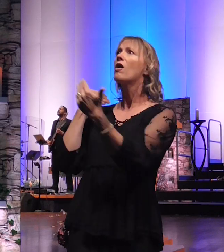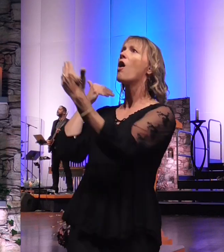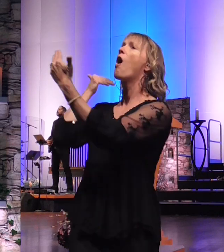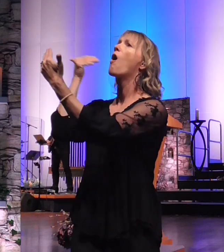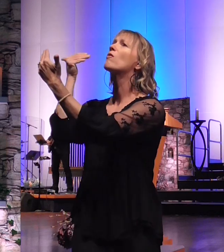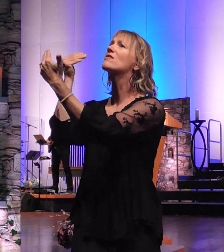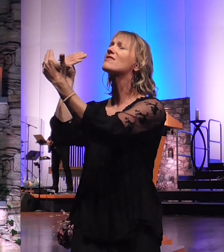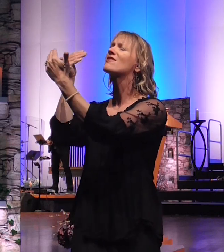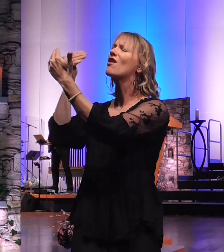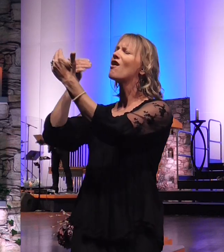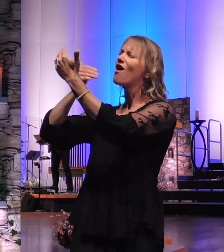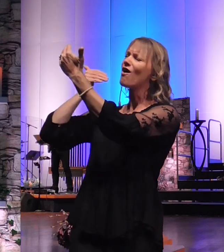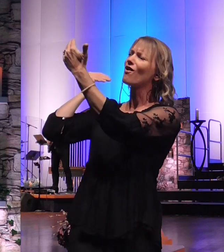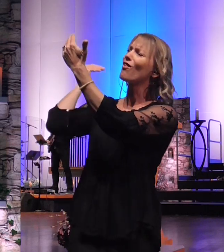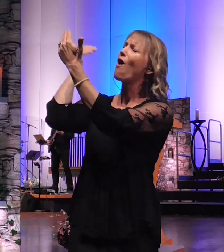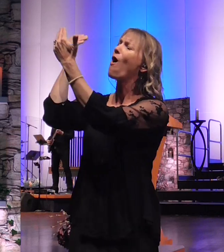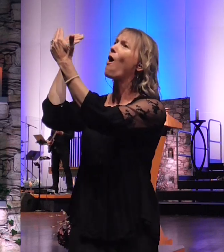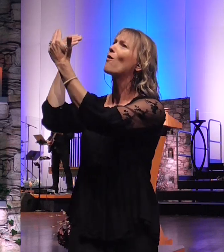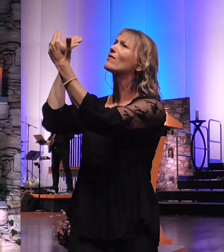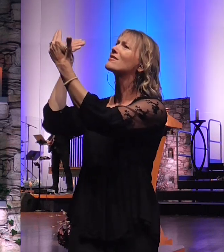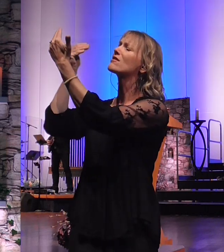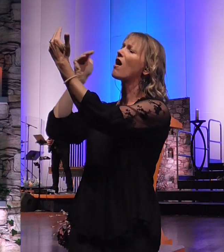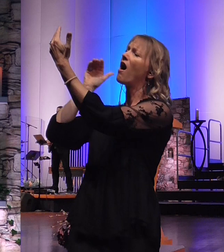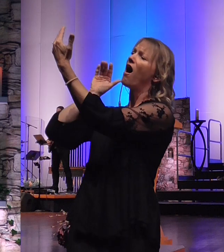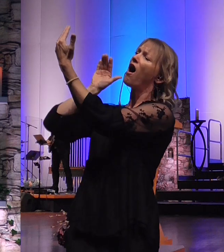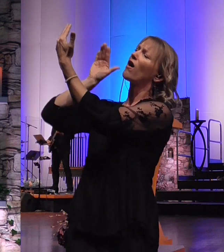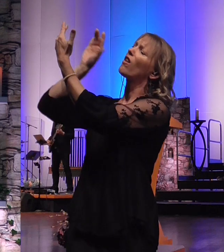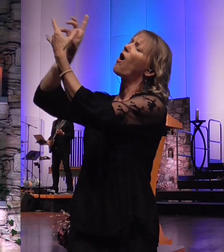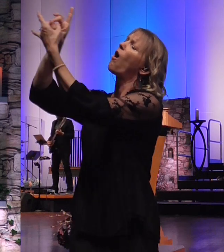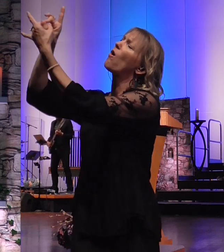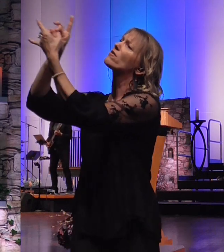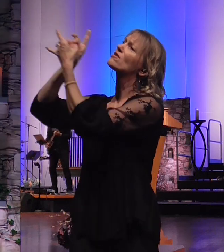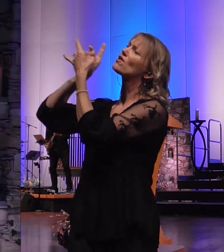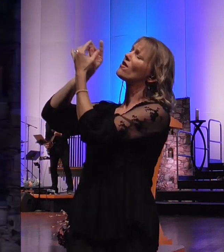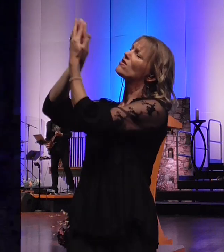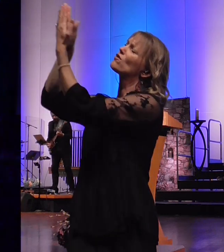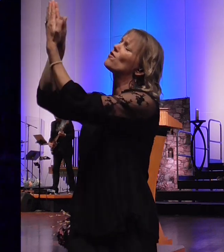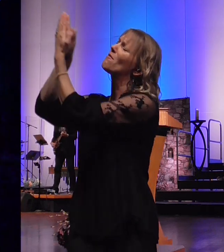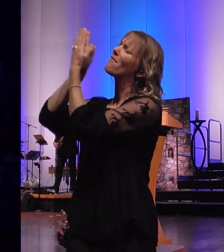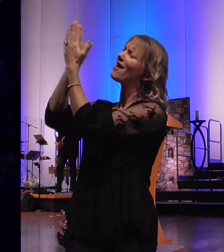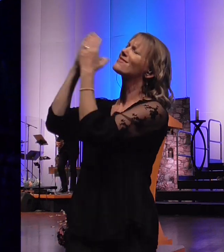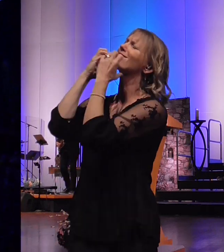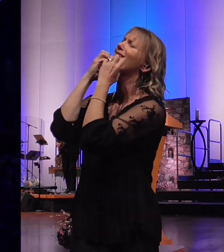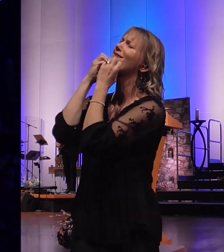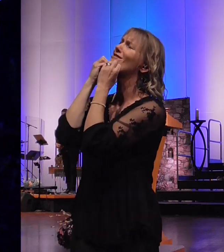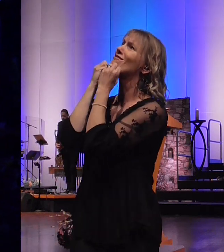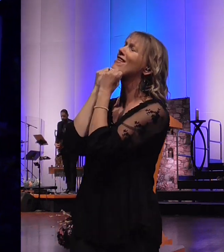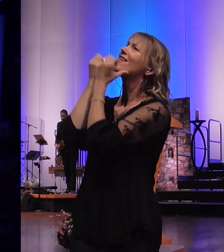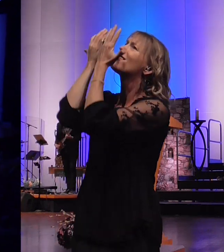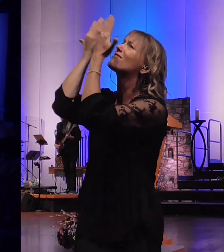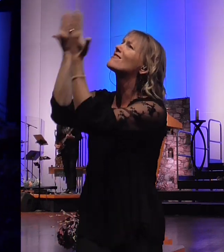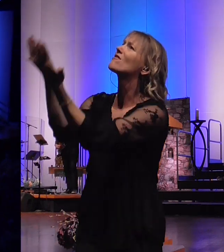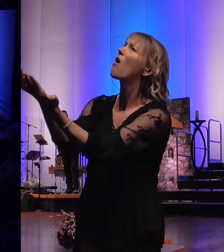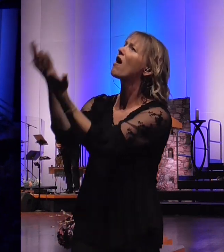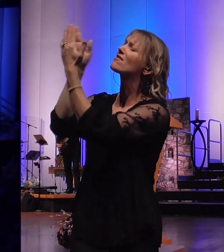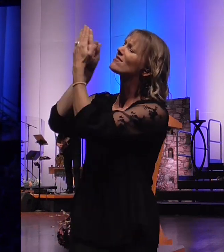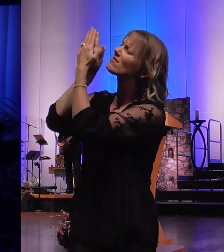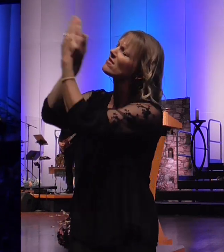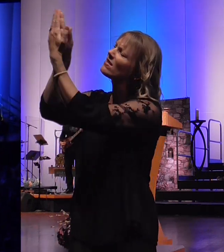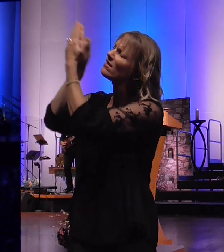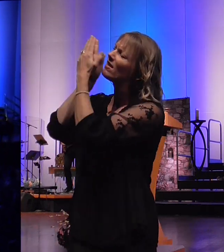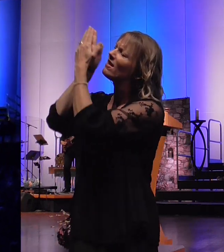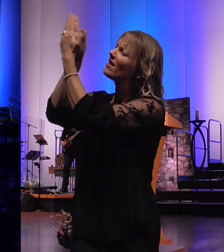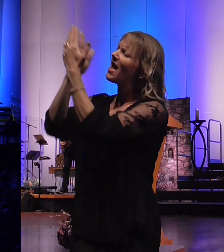go, closer, closer, closer to my sacred